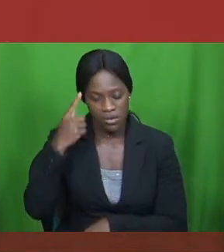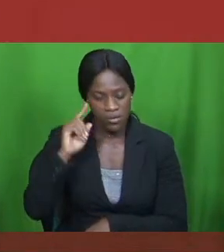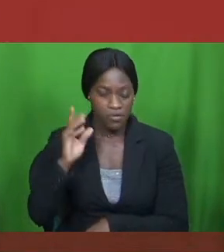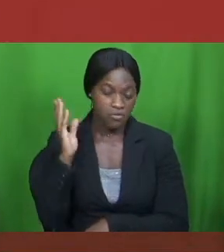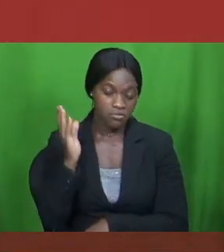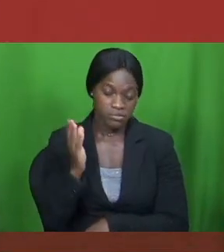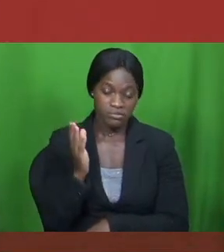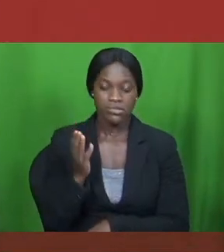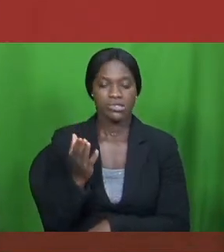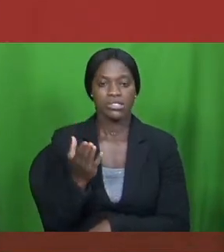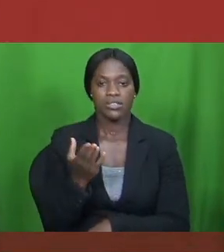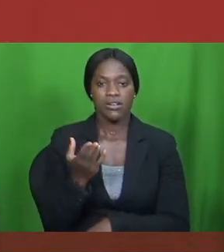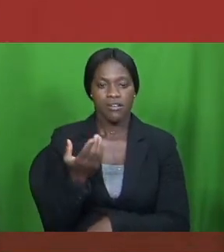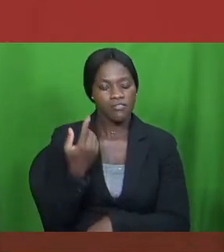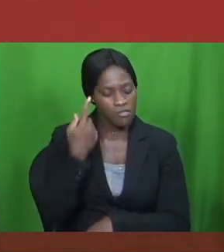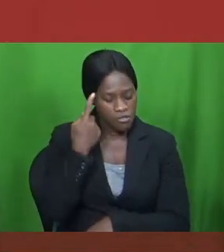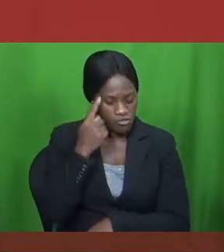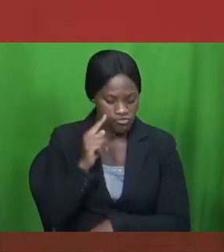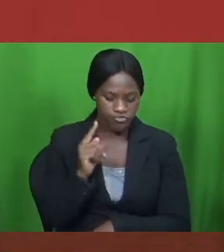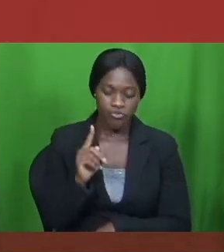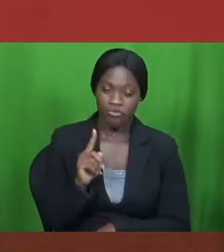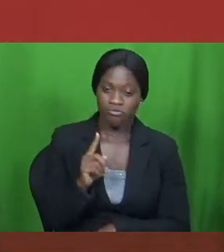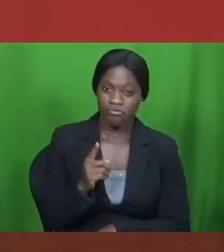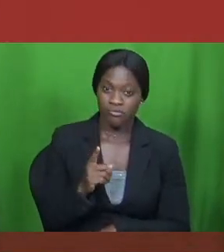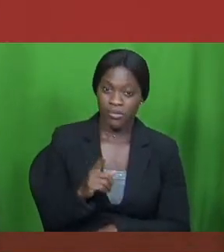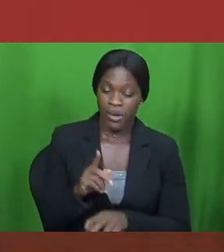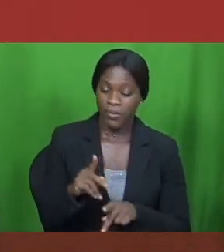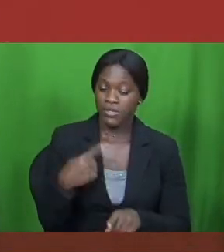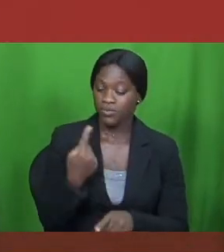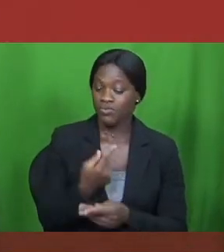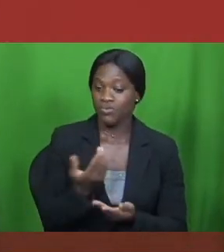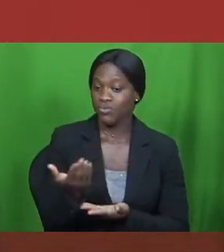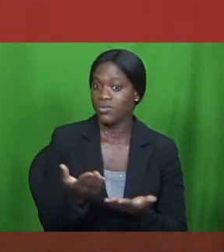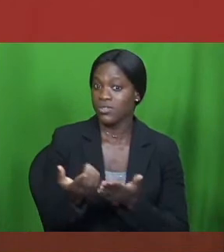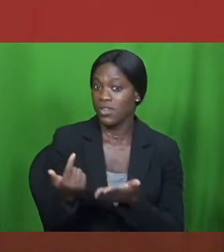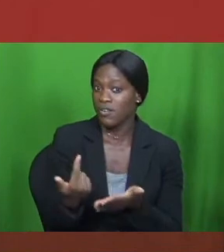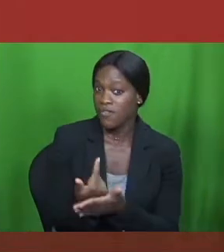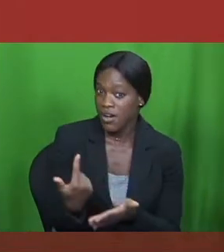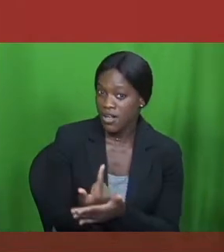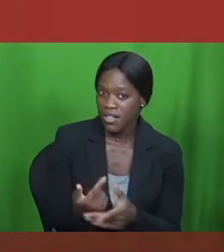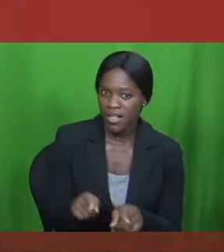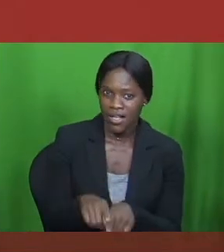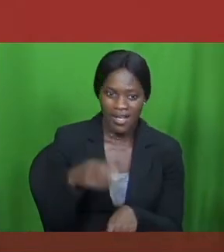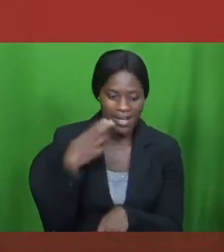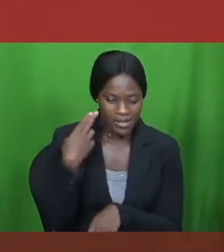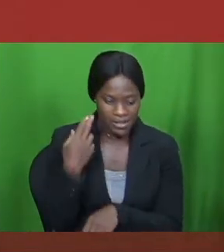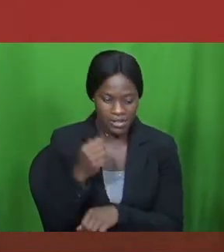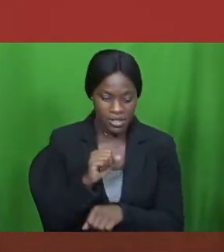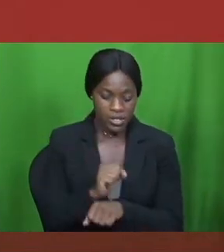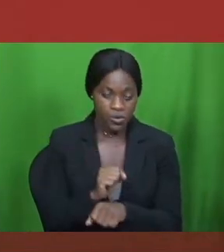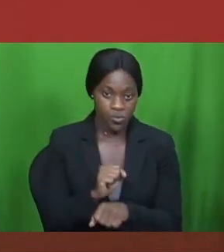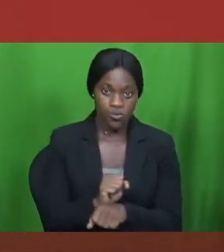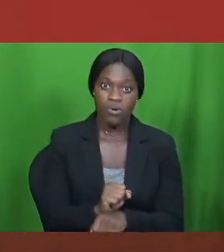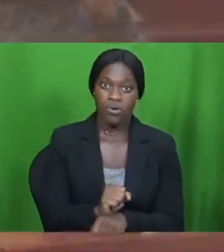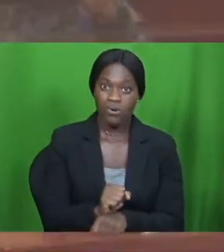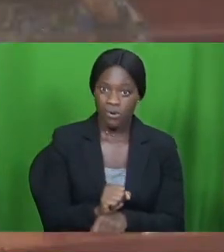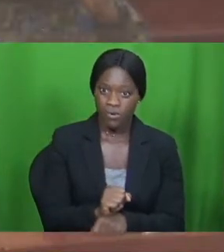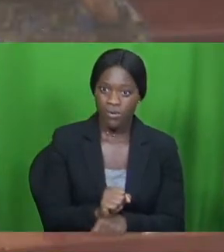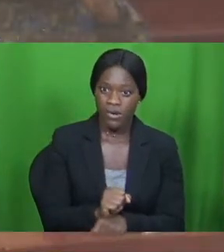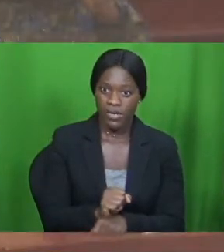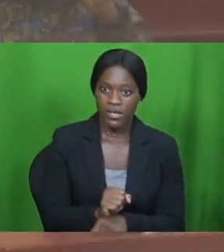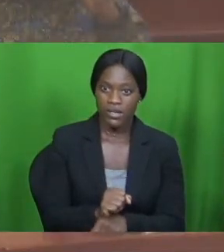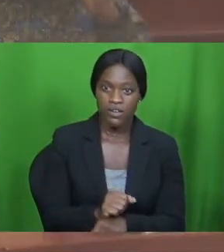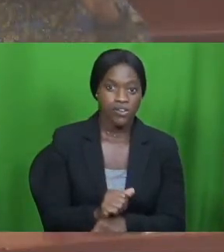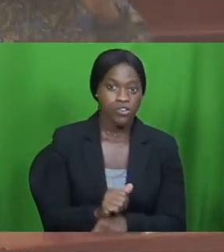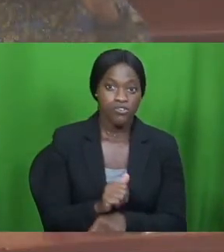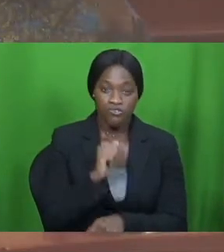statesman whose life, as we have seen, is completely a life of service, not only as a